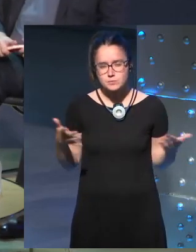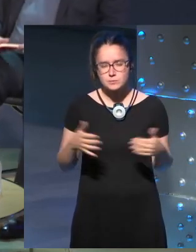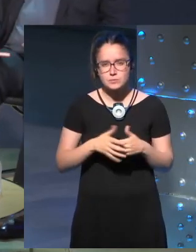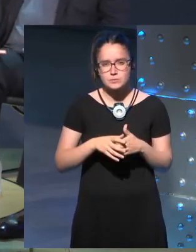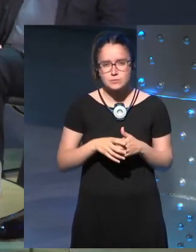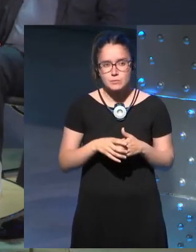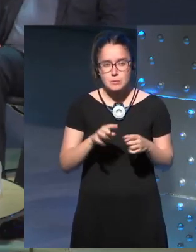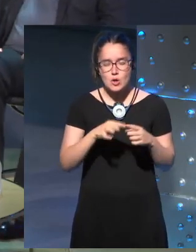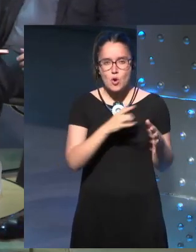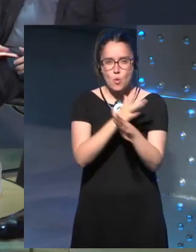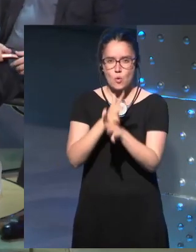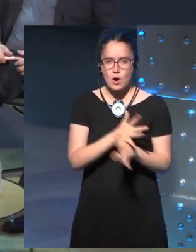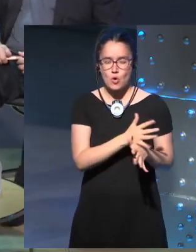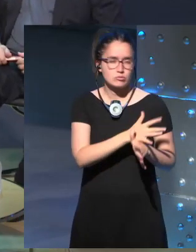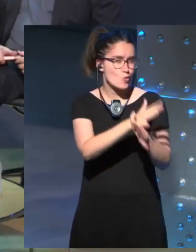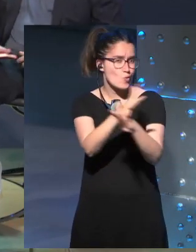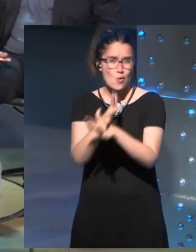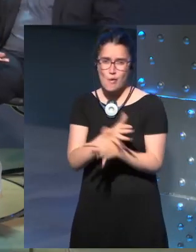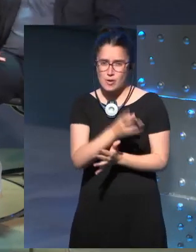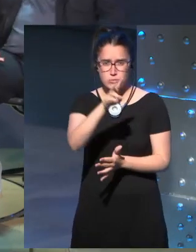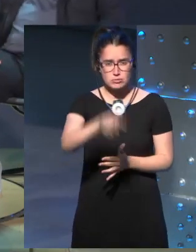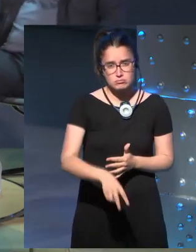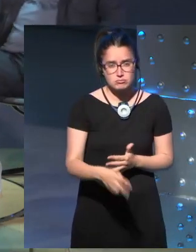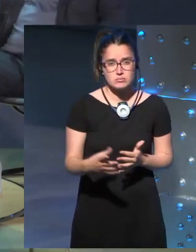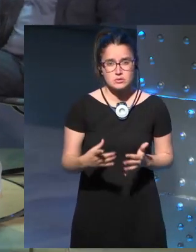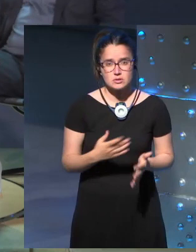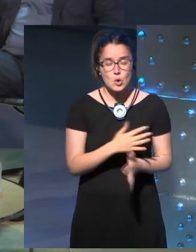takeaways? Well, first of all, the play.